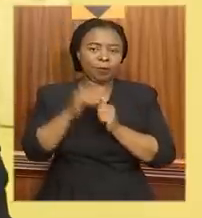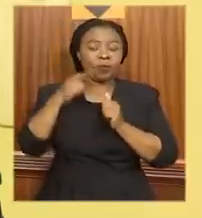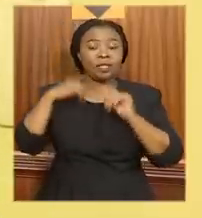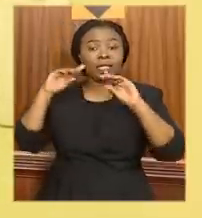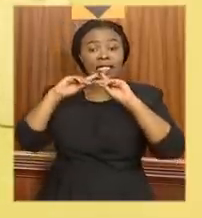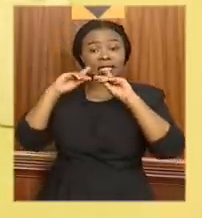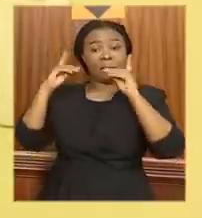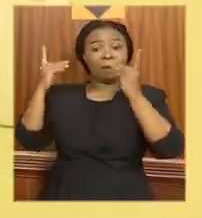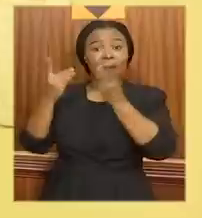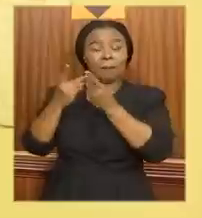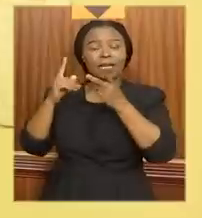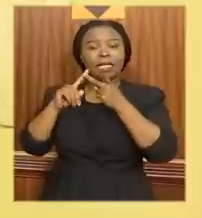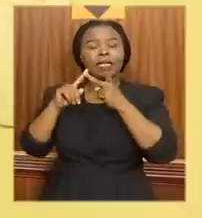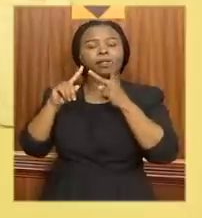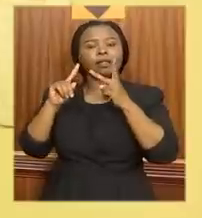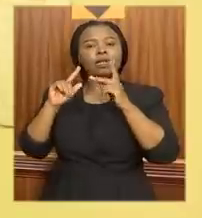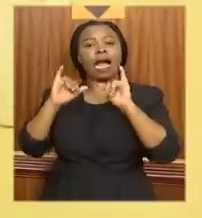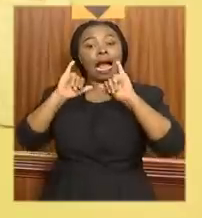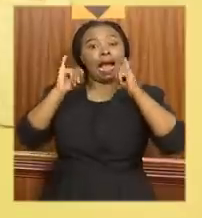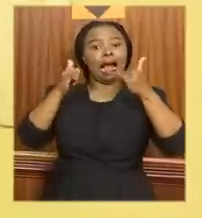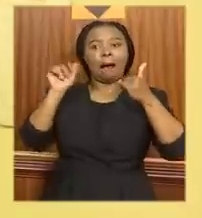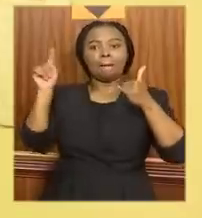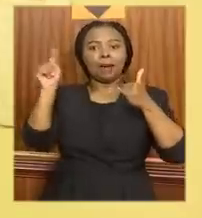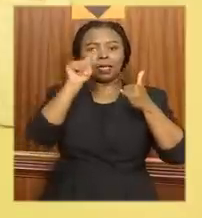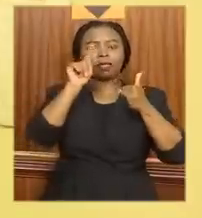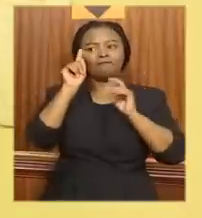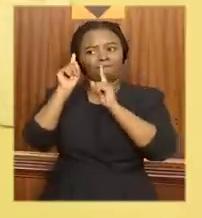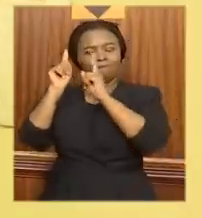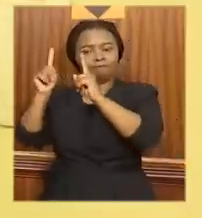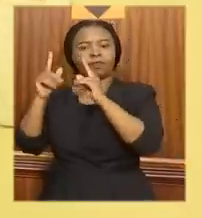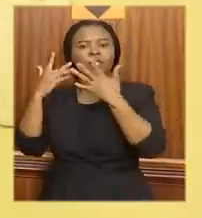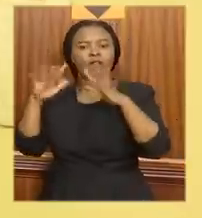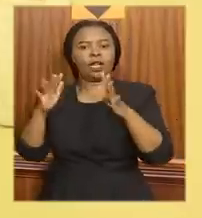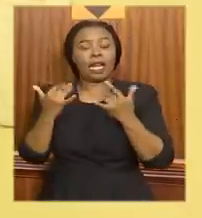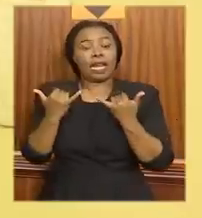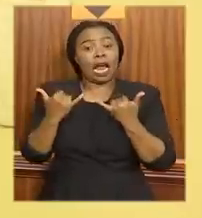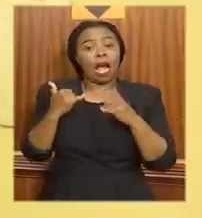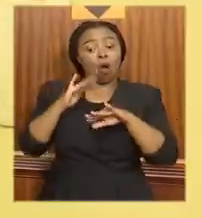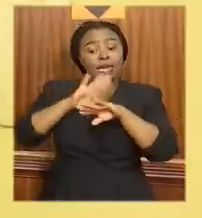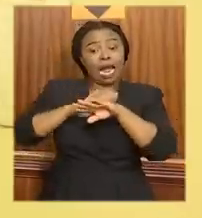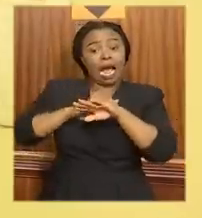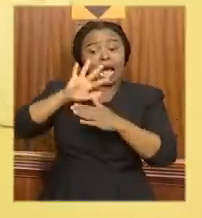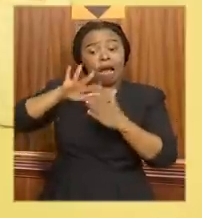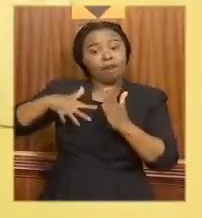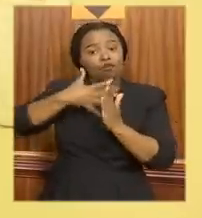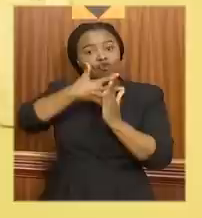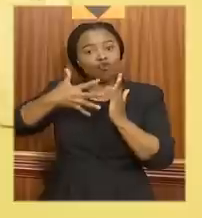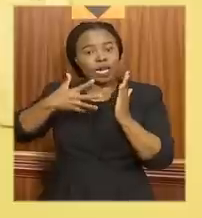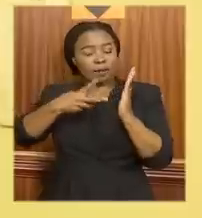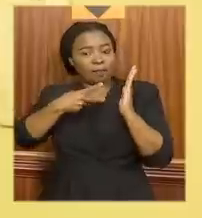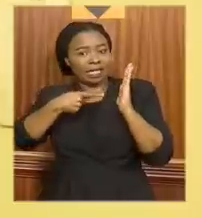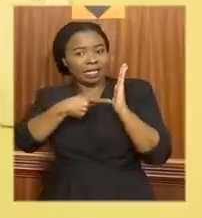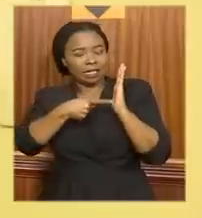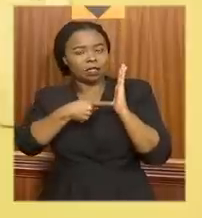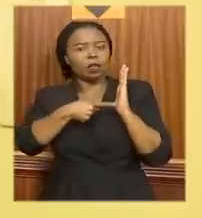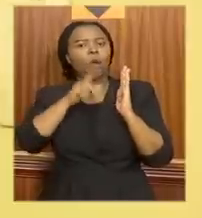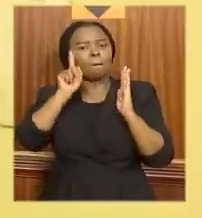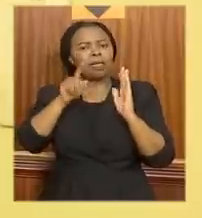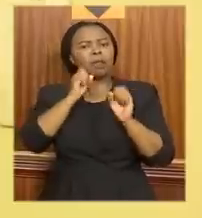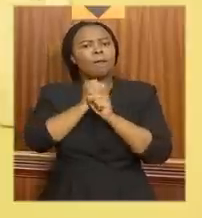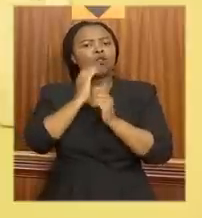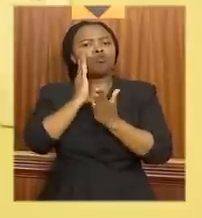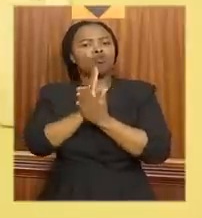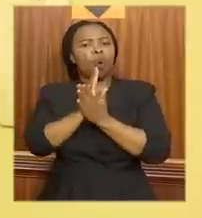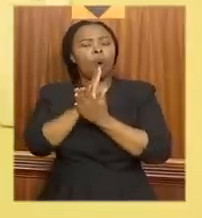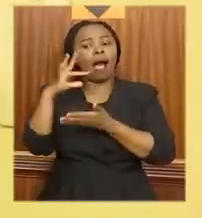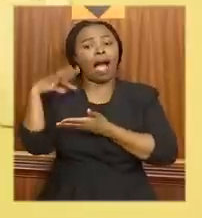and entities to review all existing timeframes and to ensure that we process all